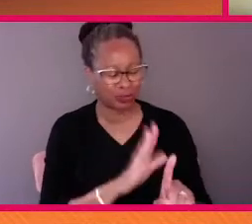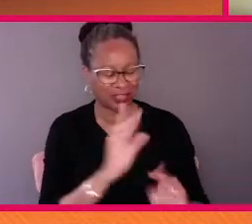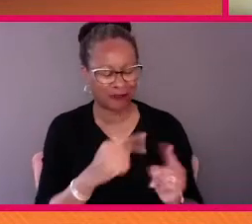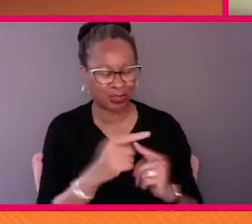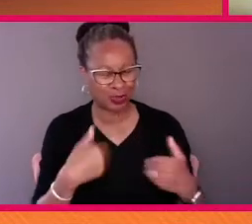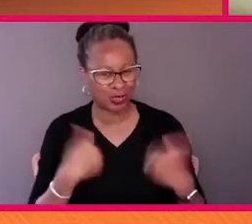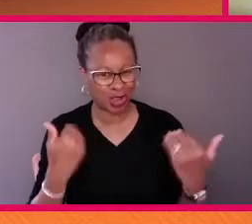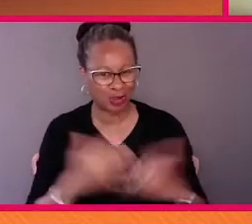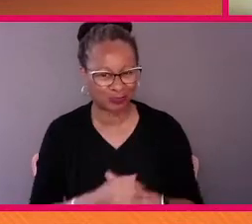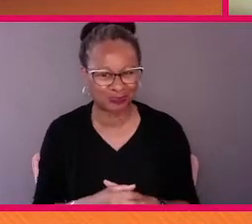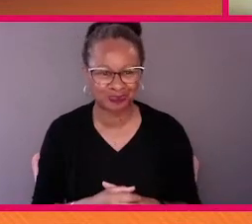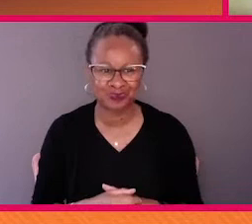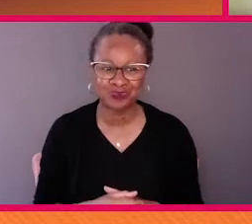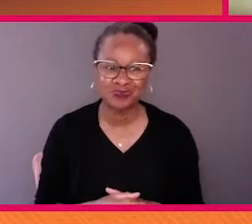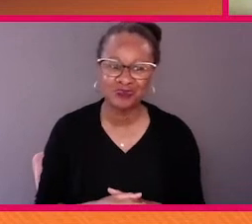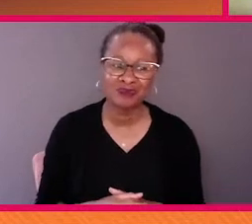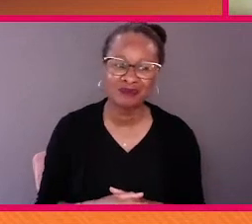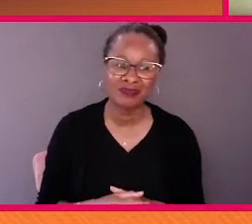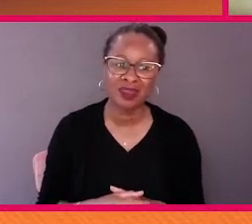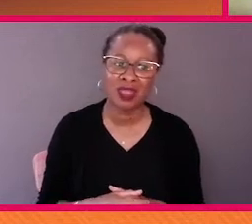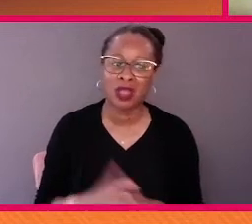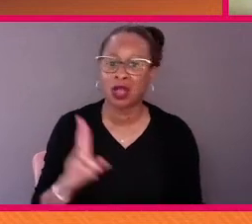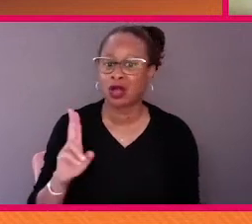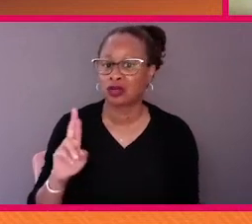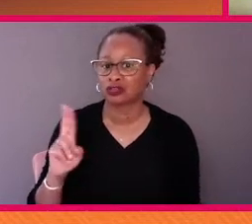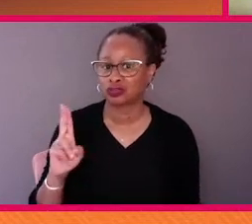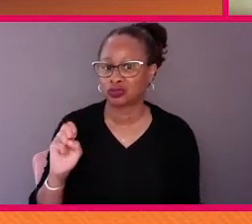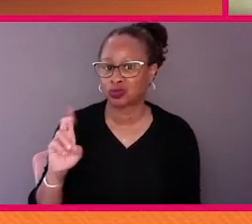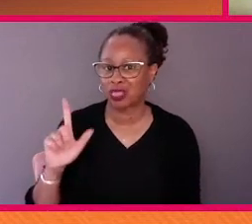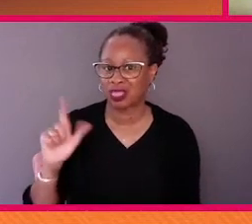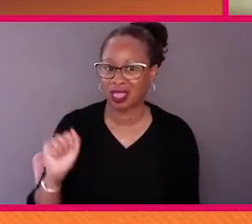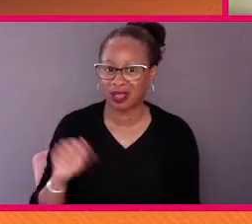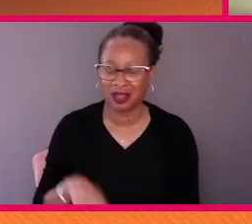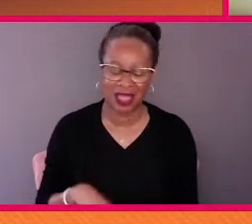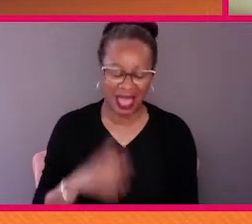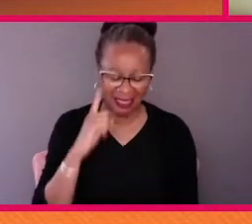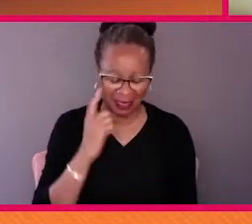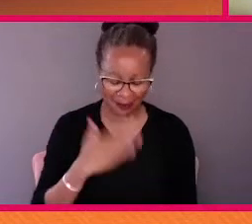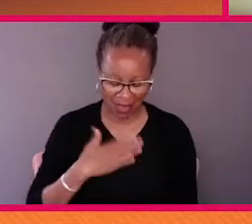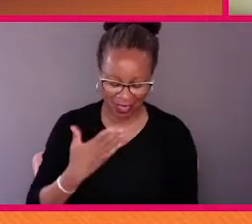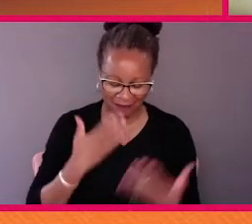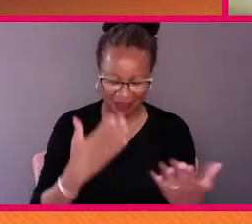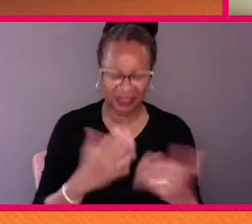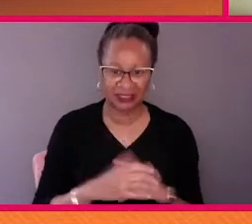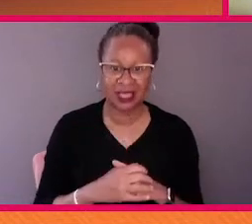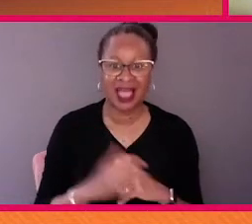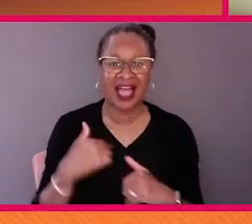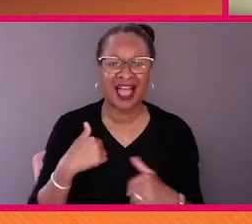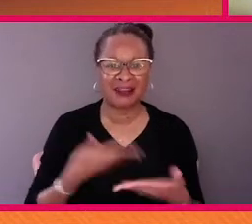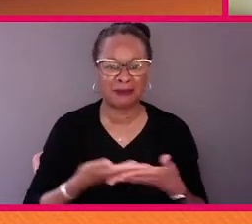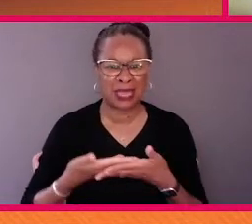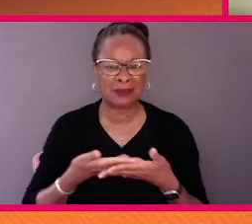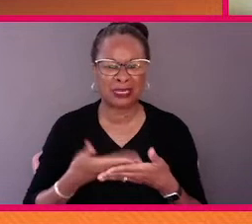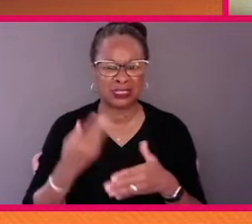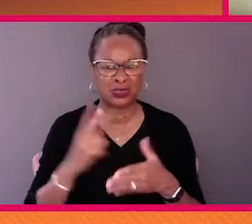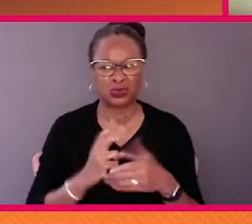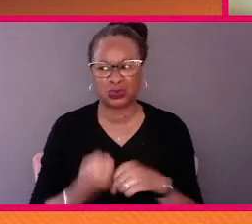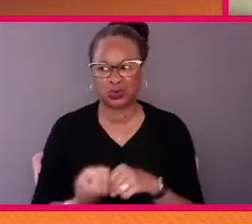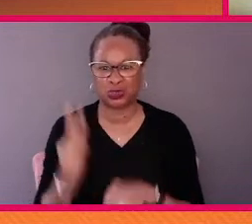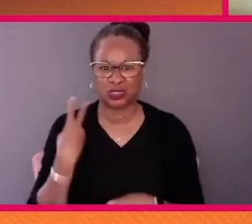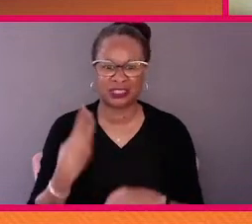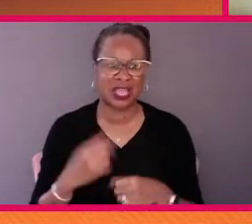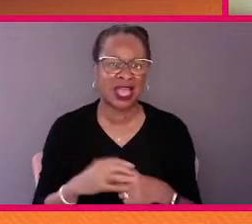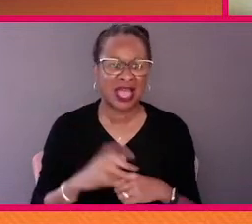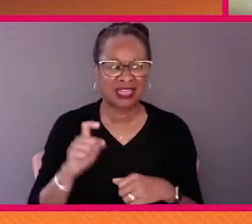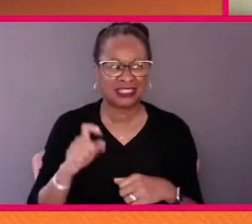I think I would give myself a little bit of different advice now than I would have 2 years ago. I had a baby 2 years ago, and I've had to start making films in a different